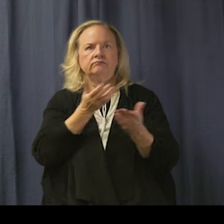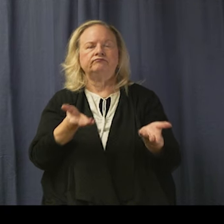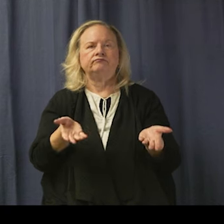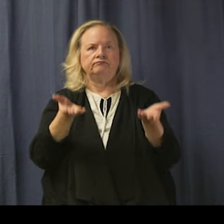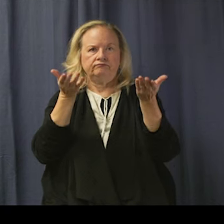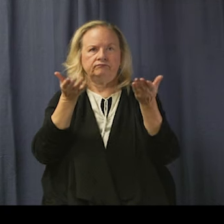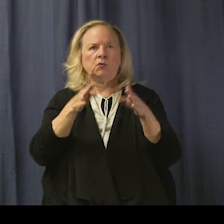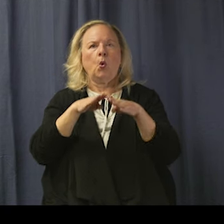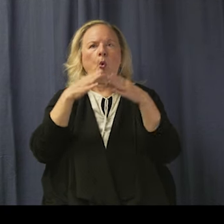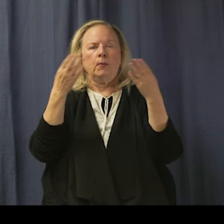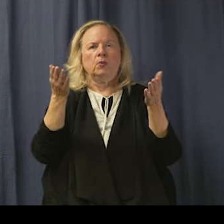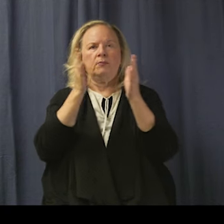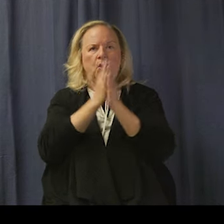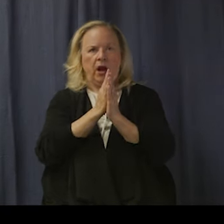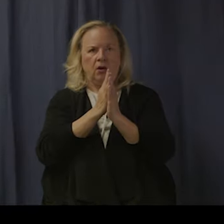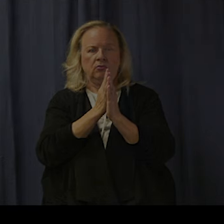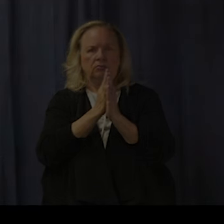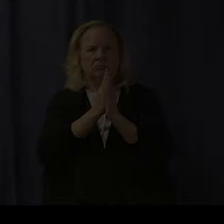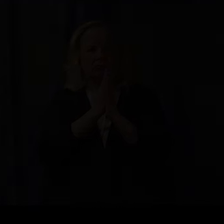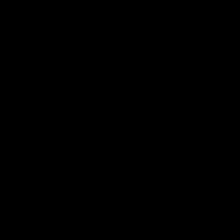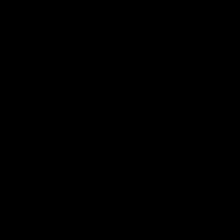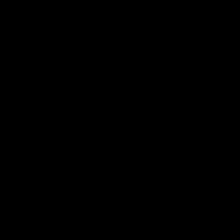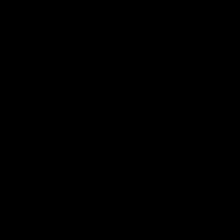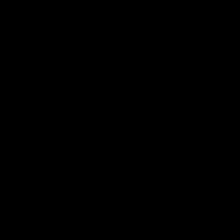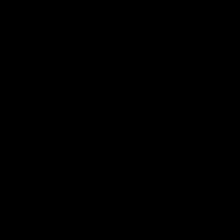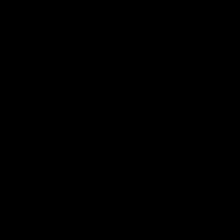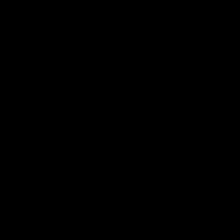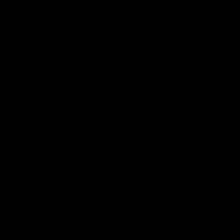stand and we're going to open with some prayers.